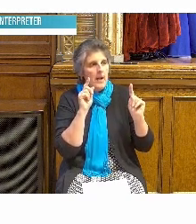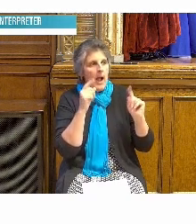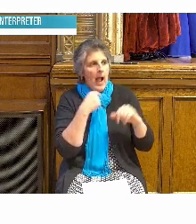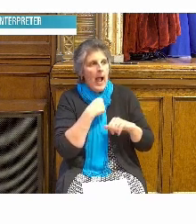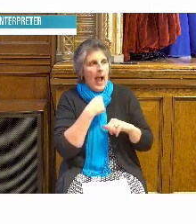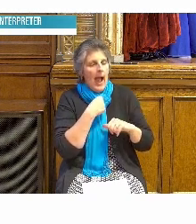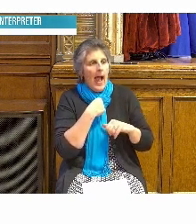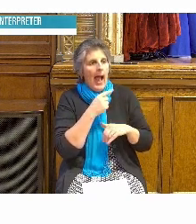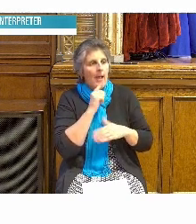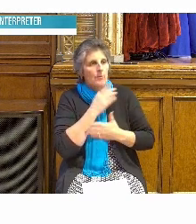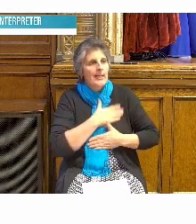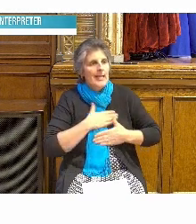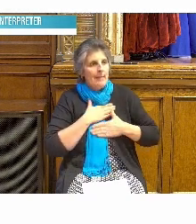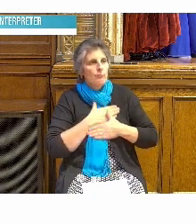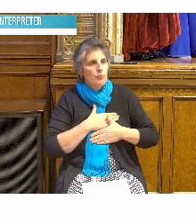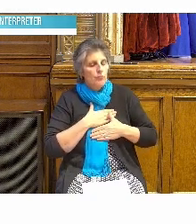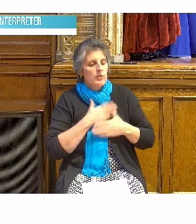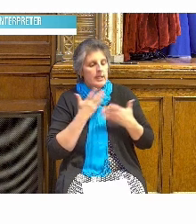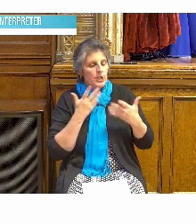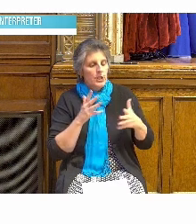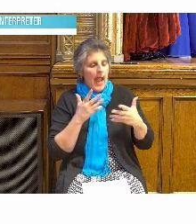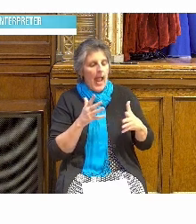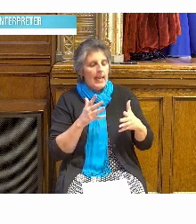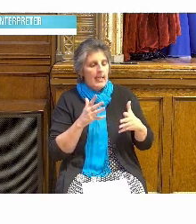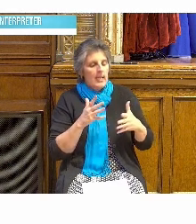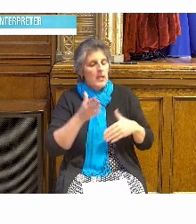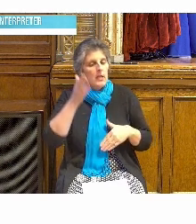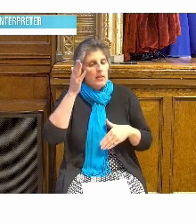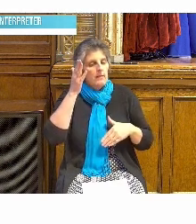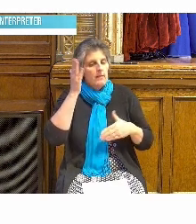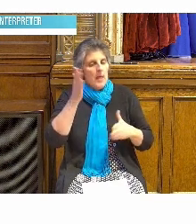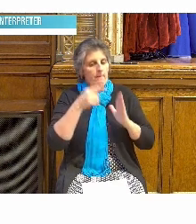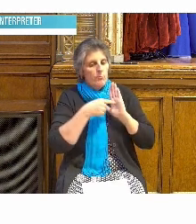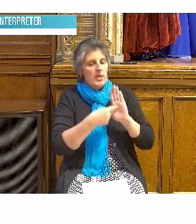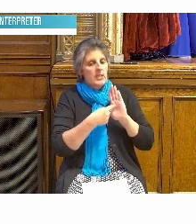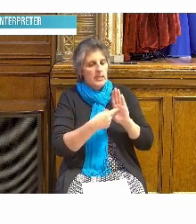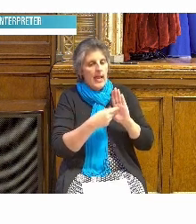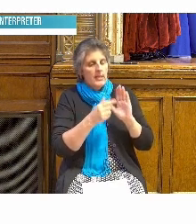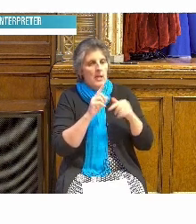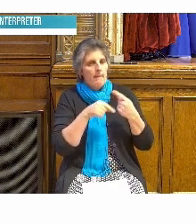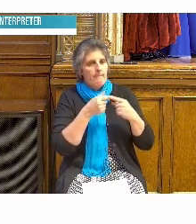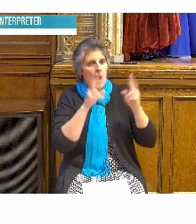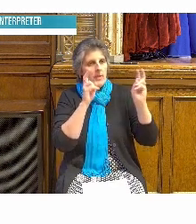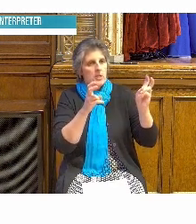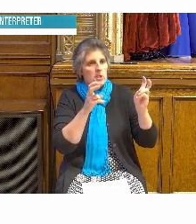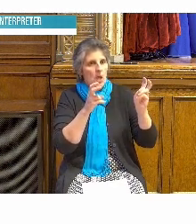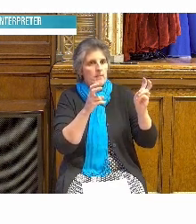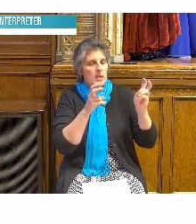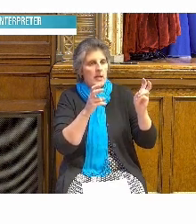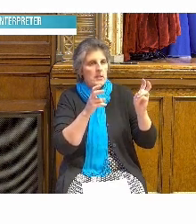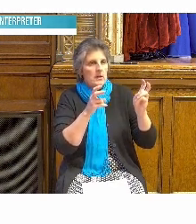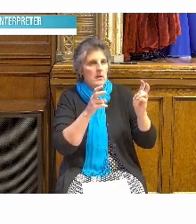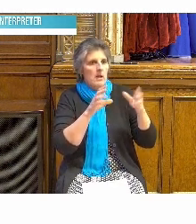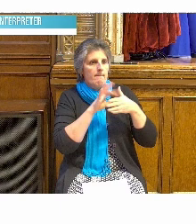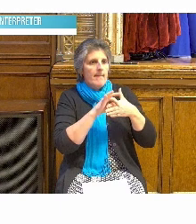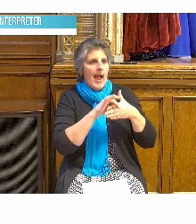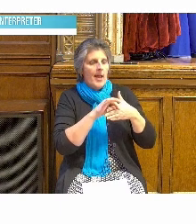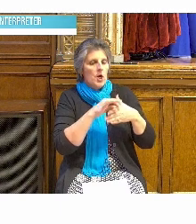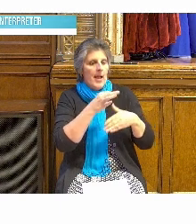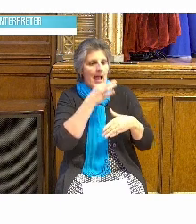I really appreciated the presentation by the subject matter expert,